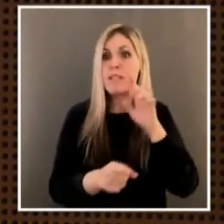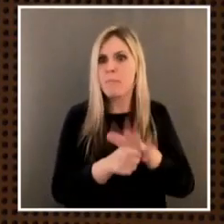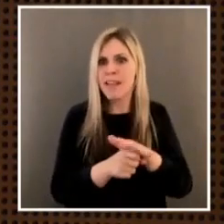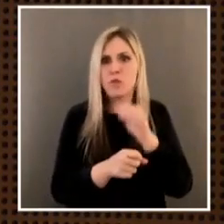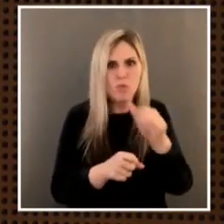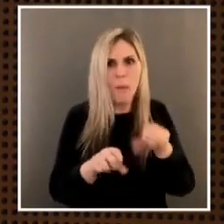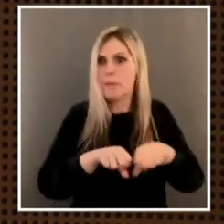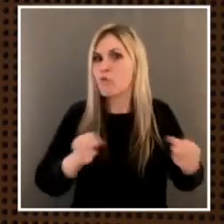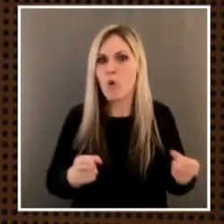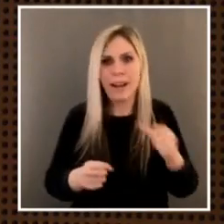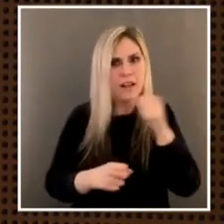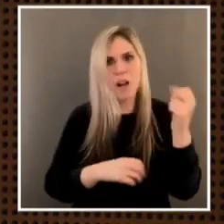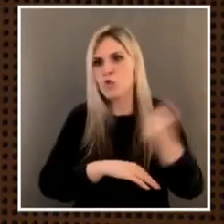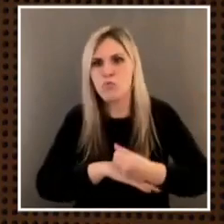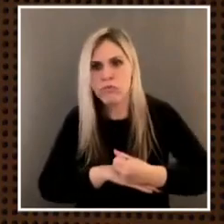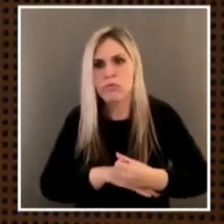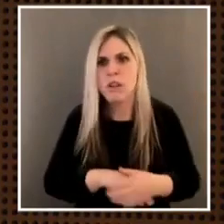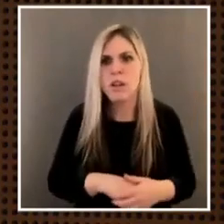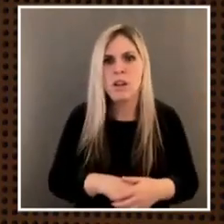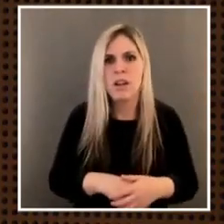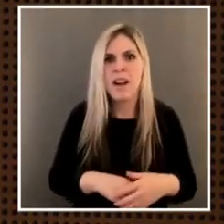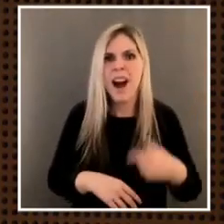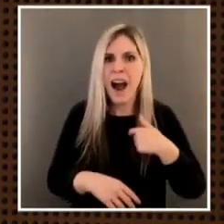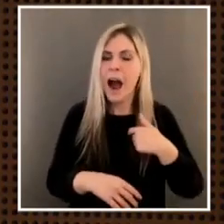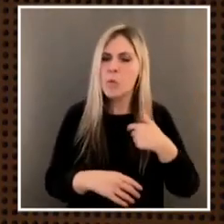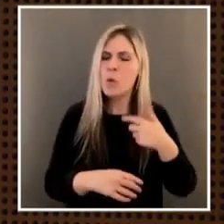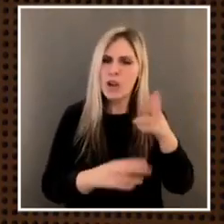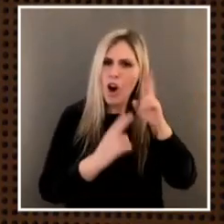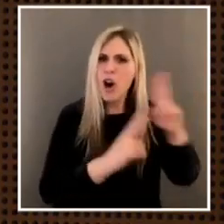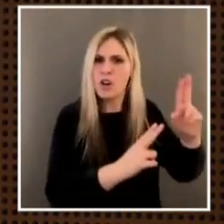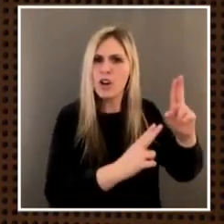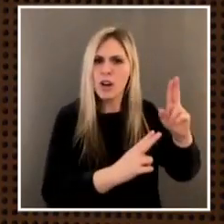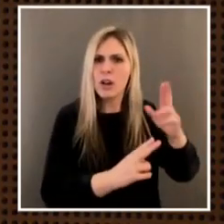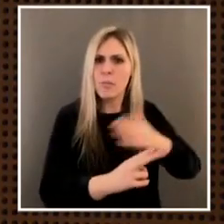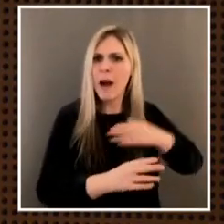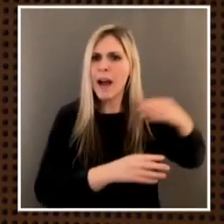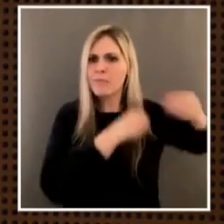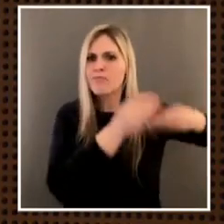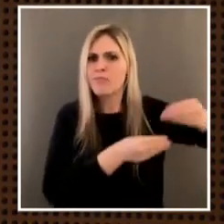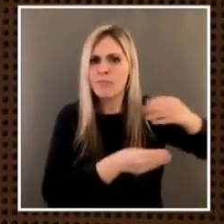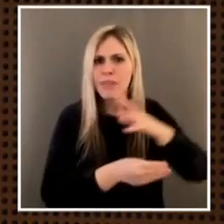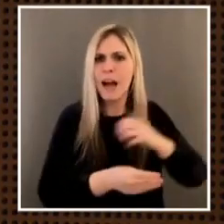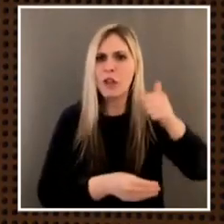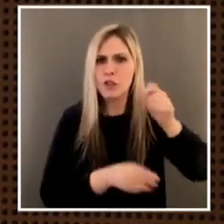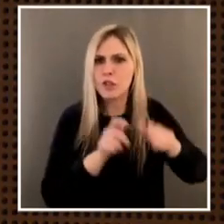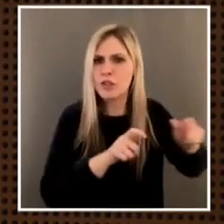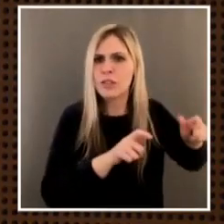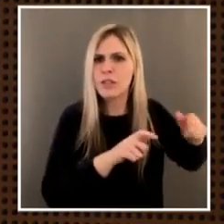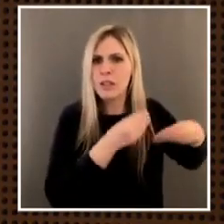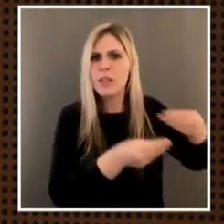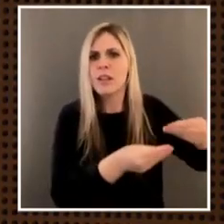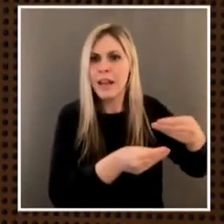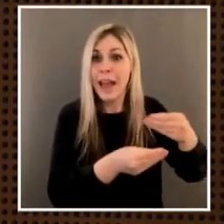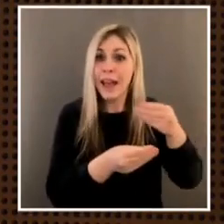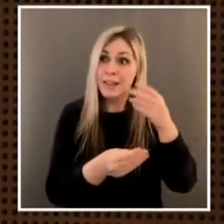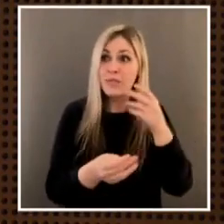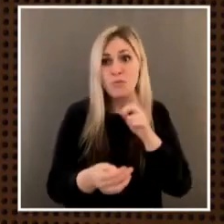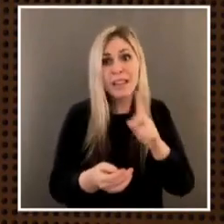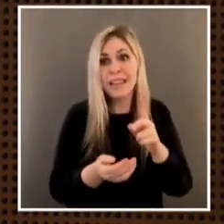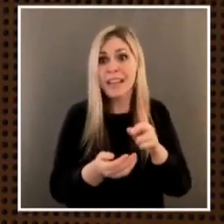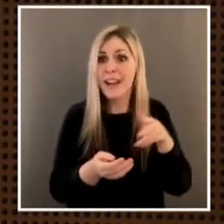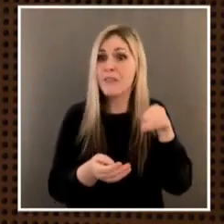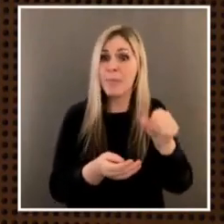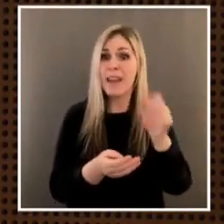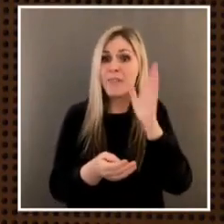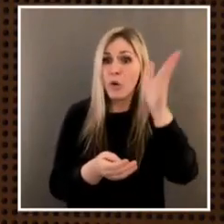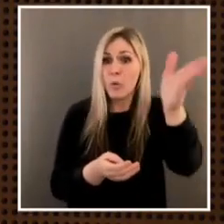of paying back all the elders and paying forward for those who would come after me. I reached into the history of my